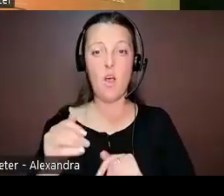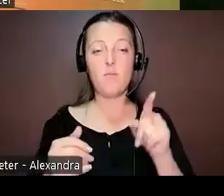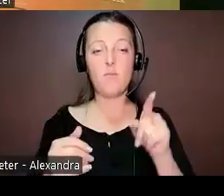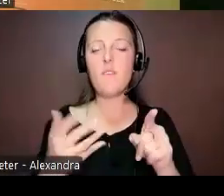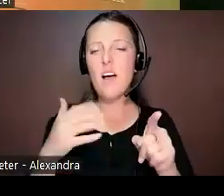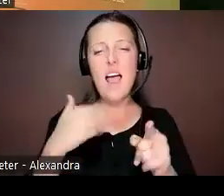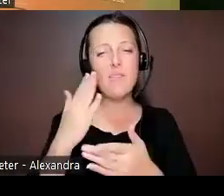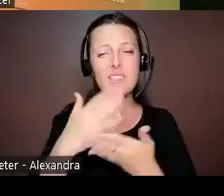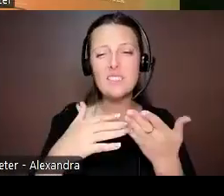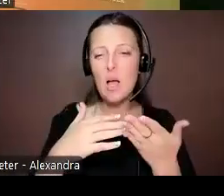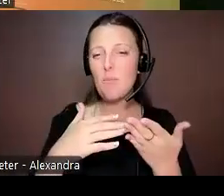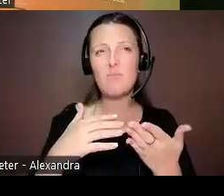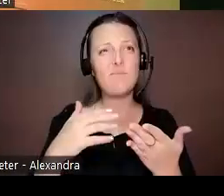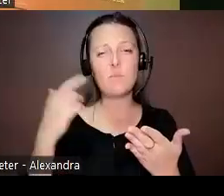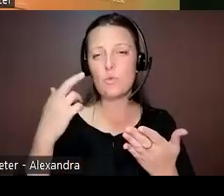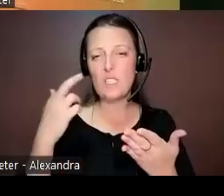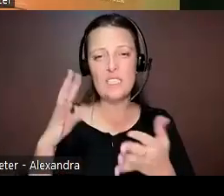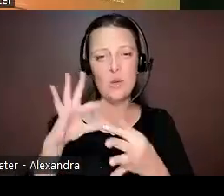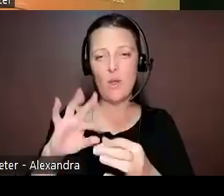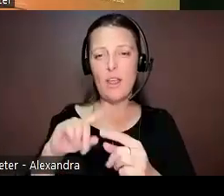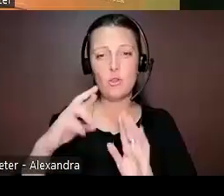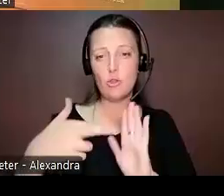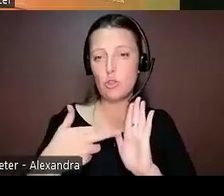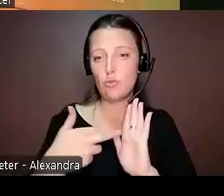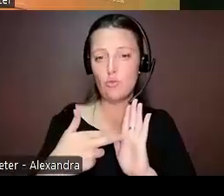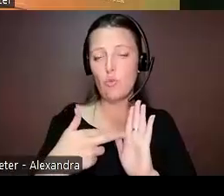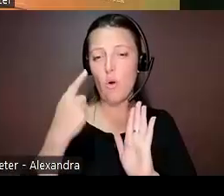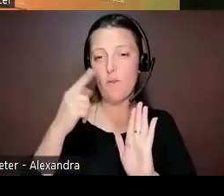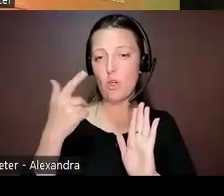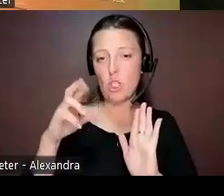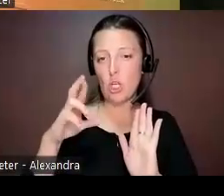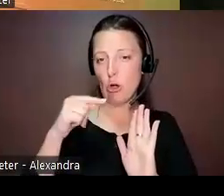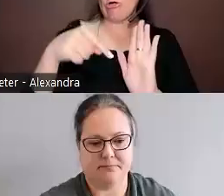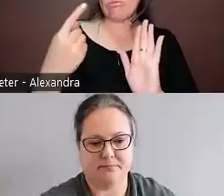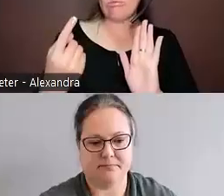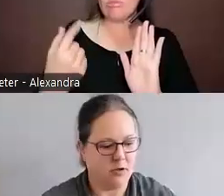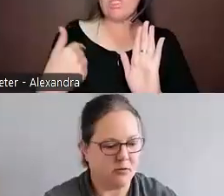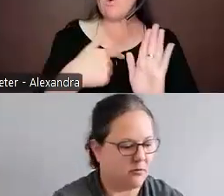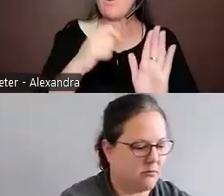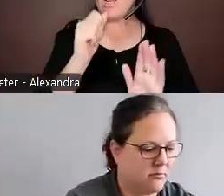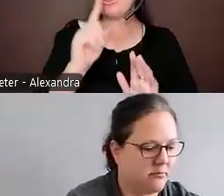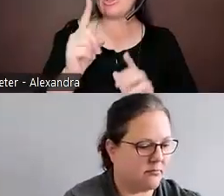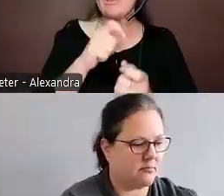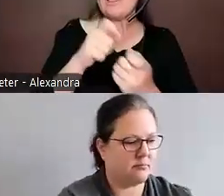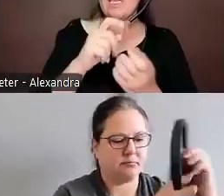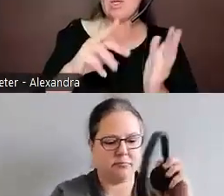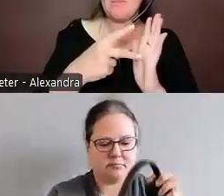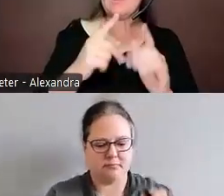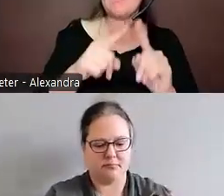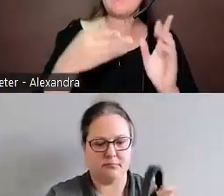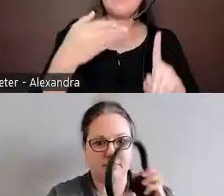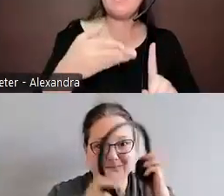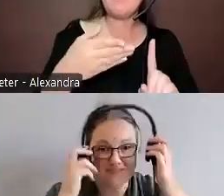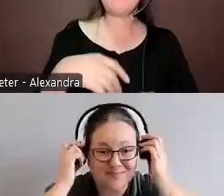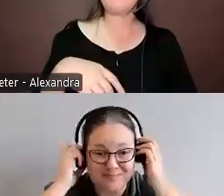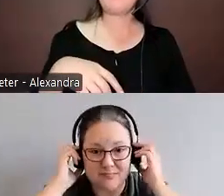not exactly sure what to make out of because there is about gender issue. So it goes back now, which I haven't really